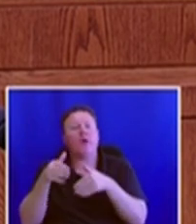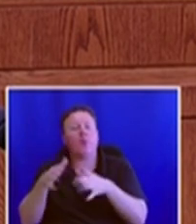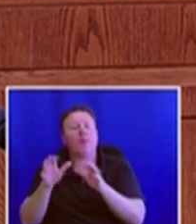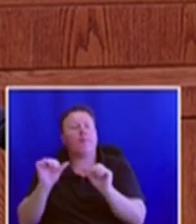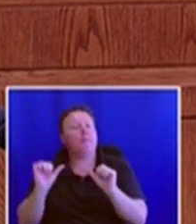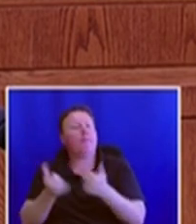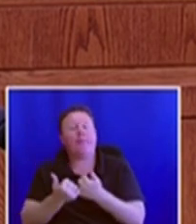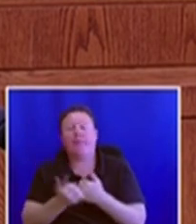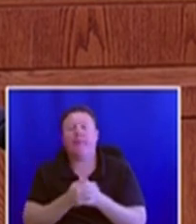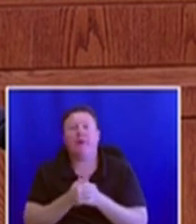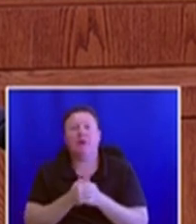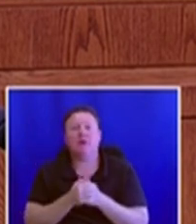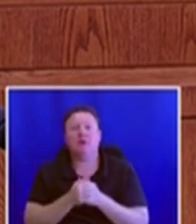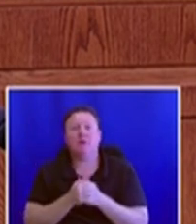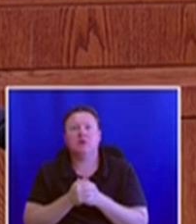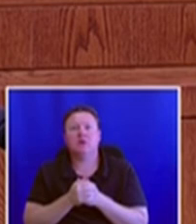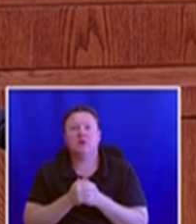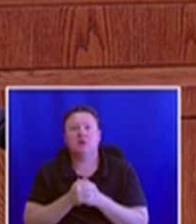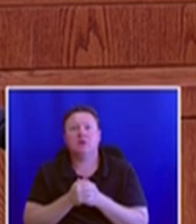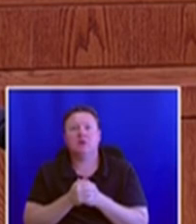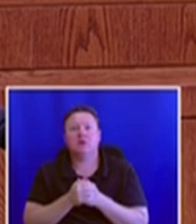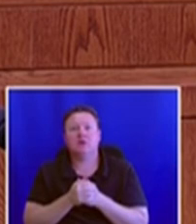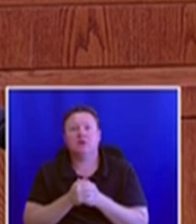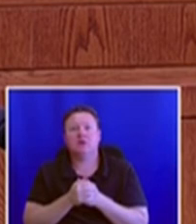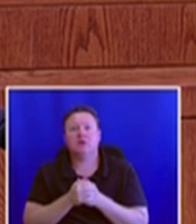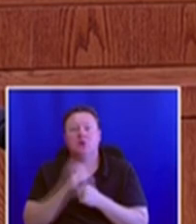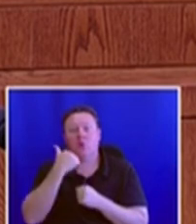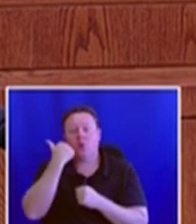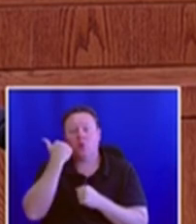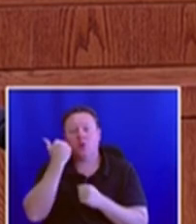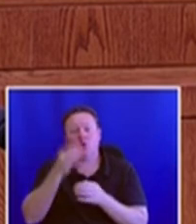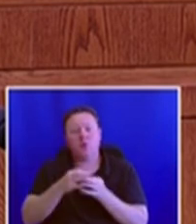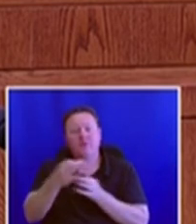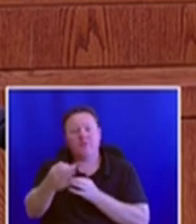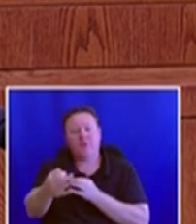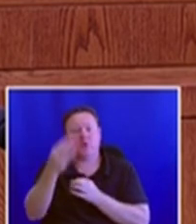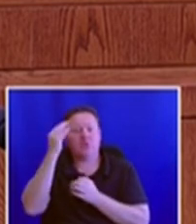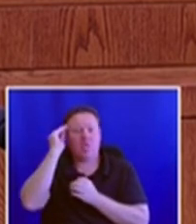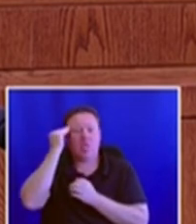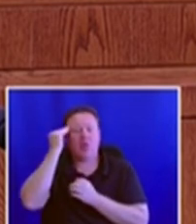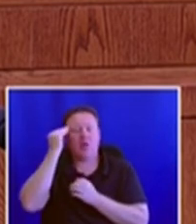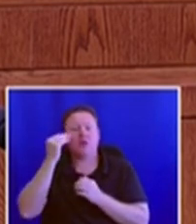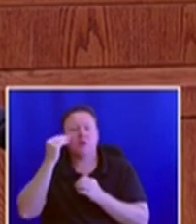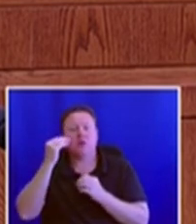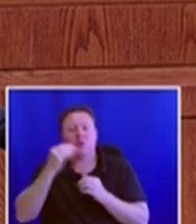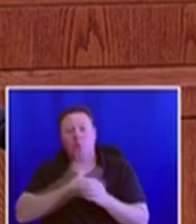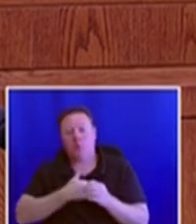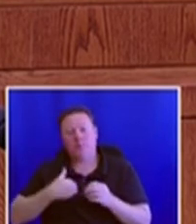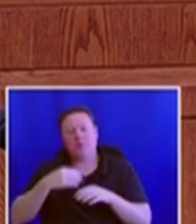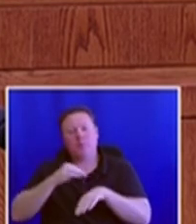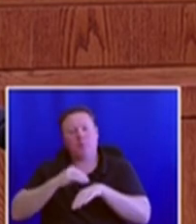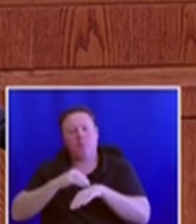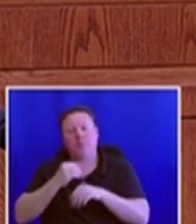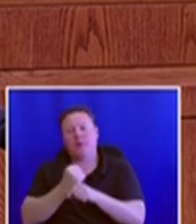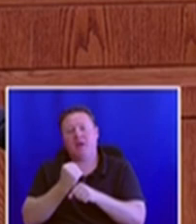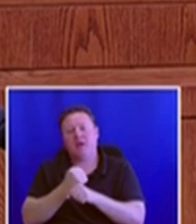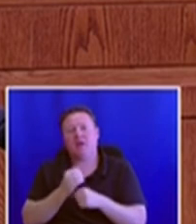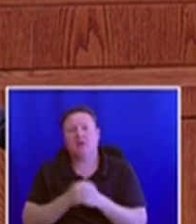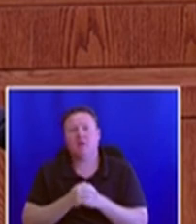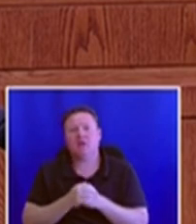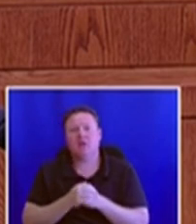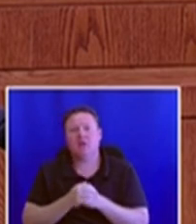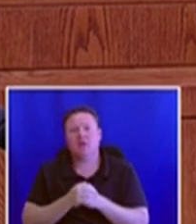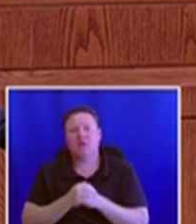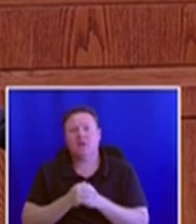well, as she sought to advance the interests of women. We should be inspired by